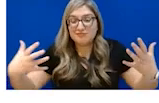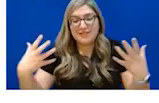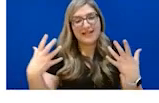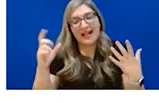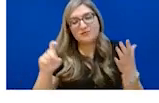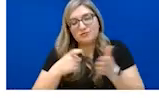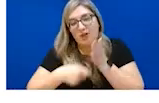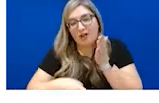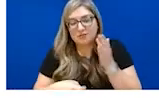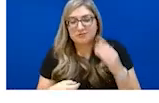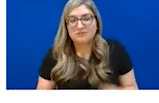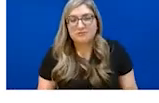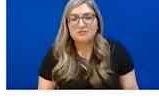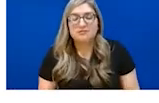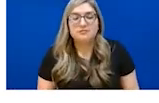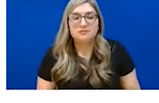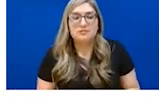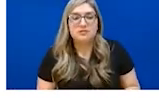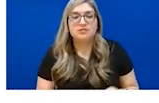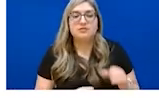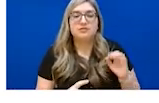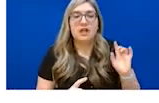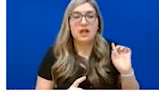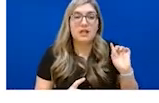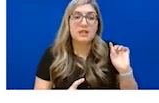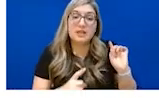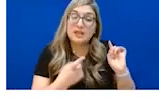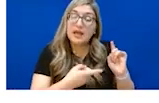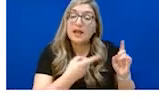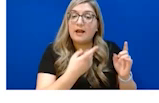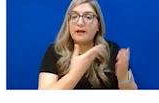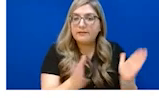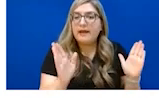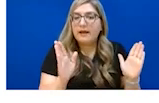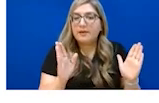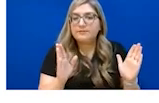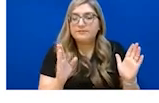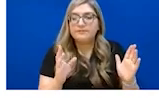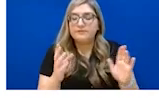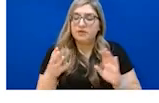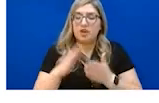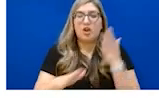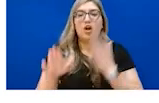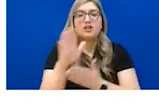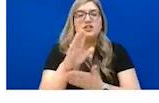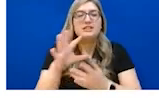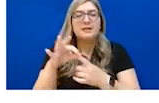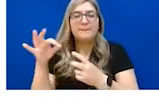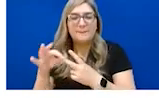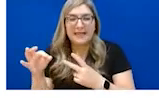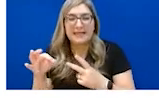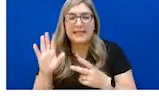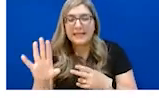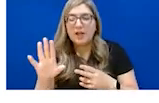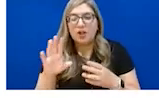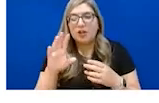to the autonomy of the colleges to choose digital tools that work for them. There's a couple of things they still provide, but they don't provide